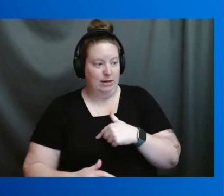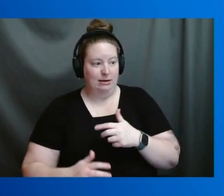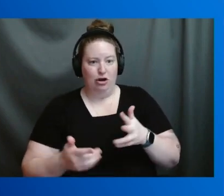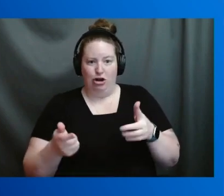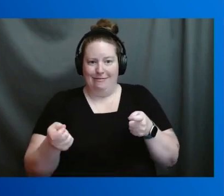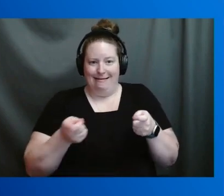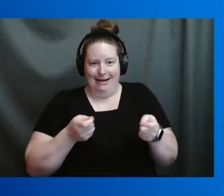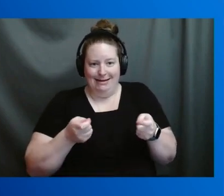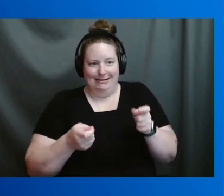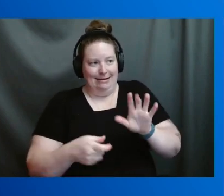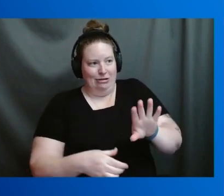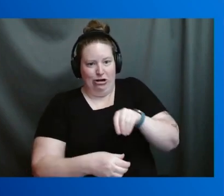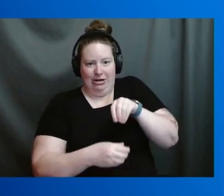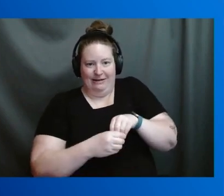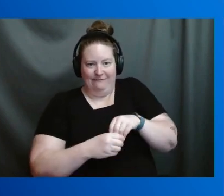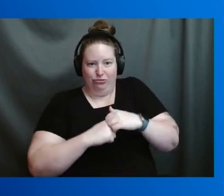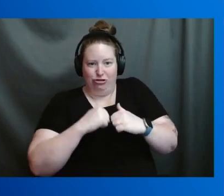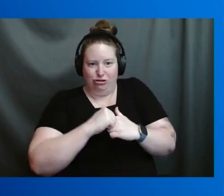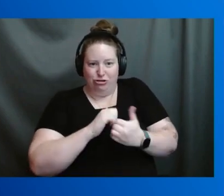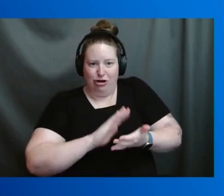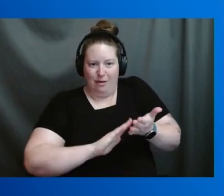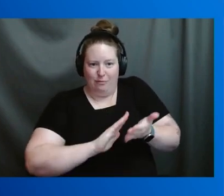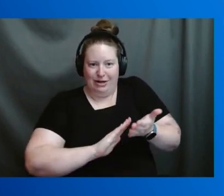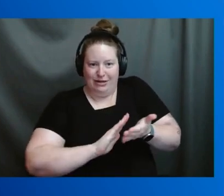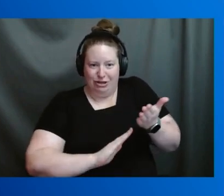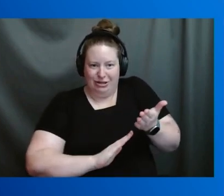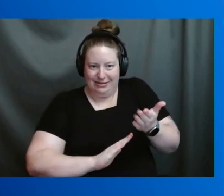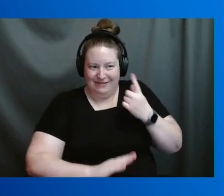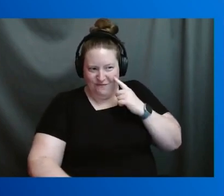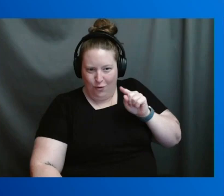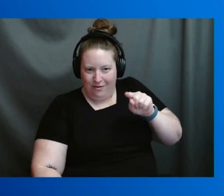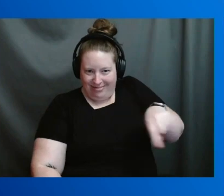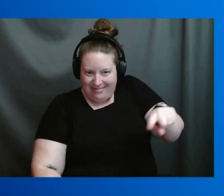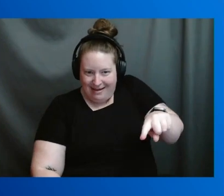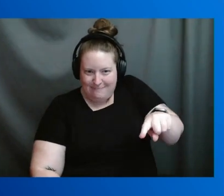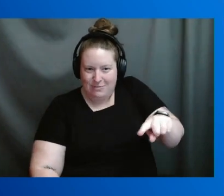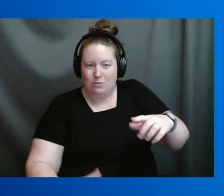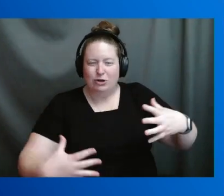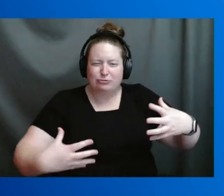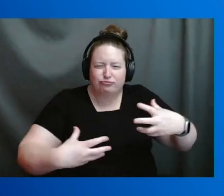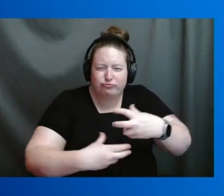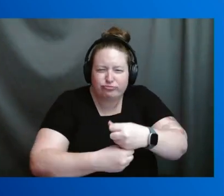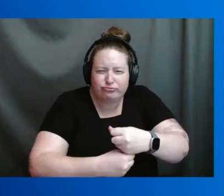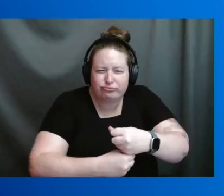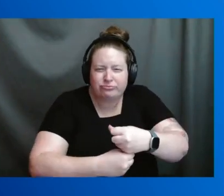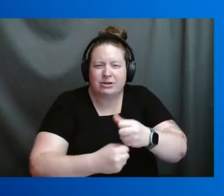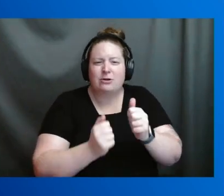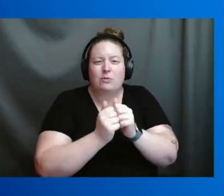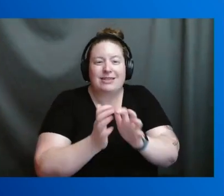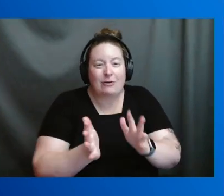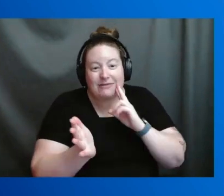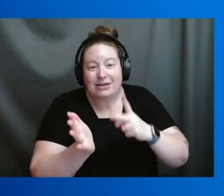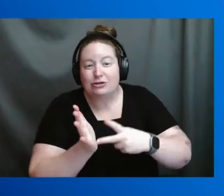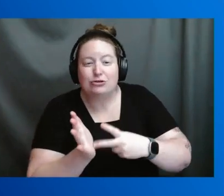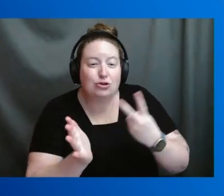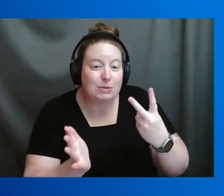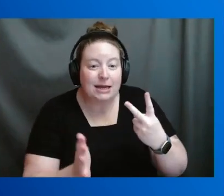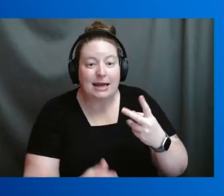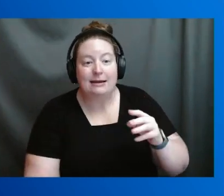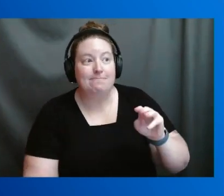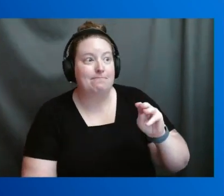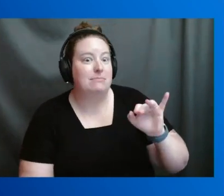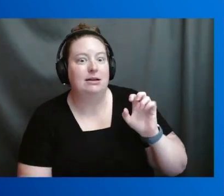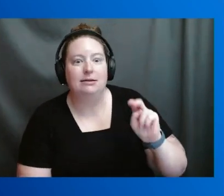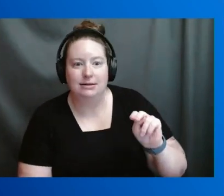infrastructure operations and service operations on their behalf in a way that is compacted without having to duplicate 1 million operation teams that go.